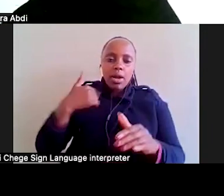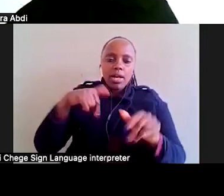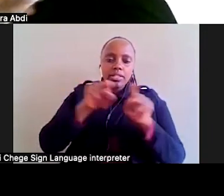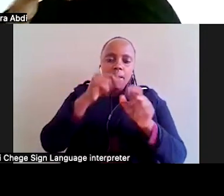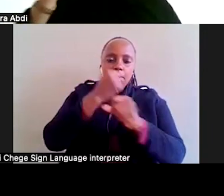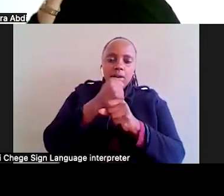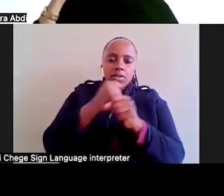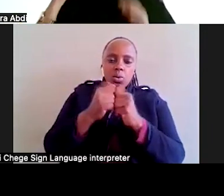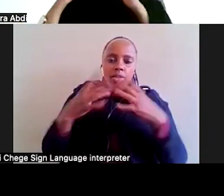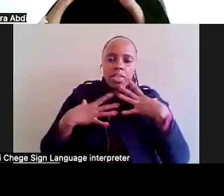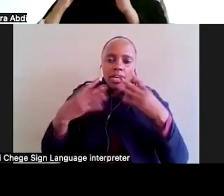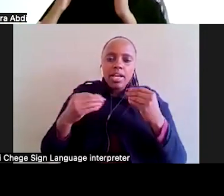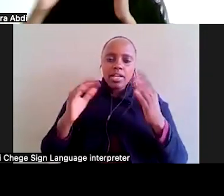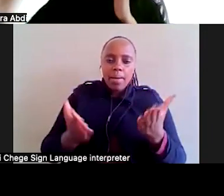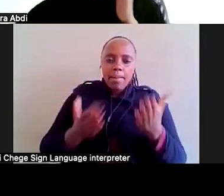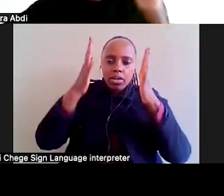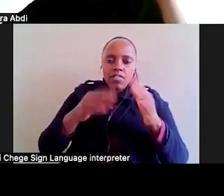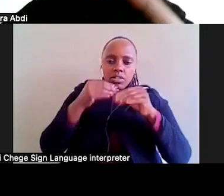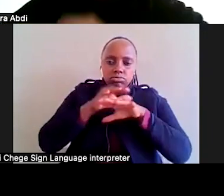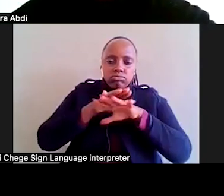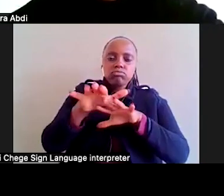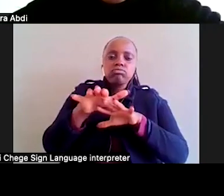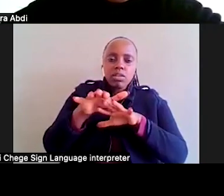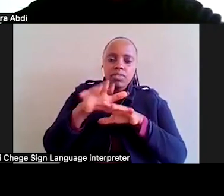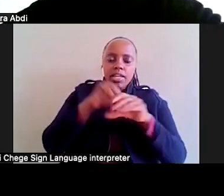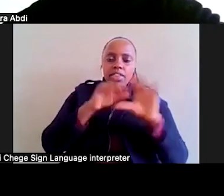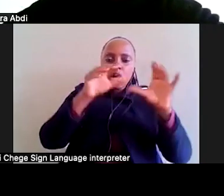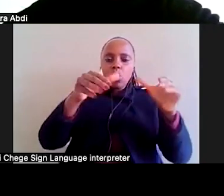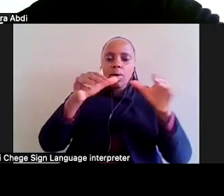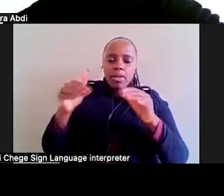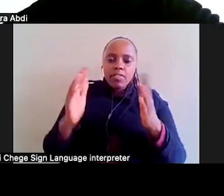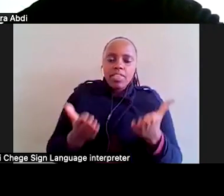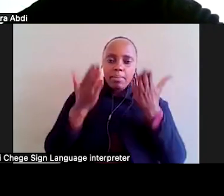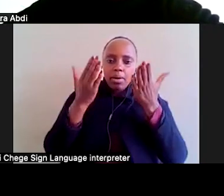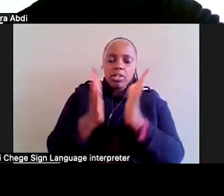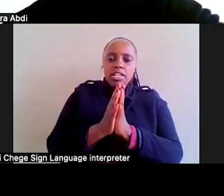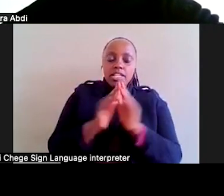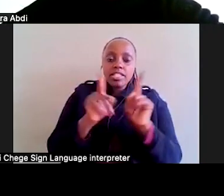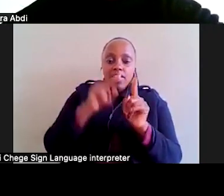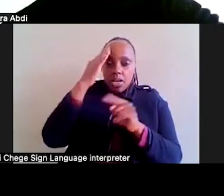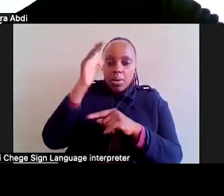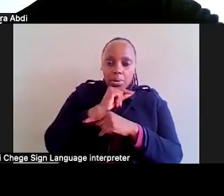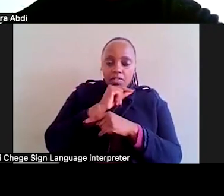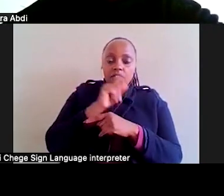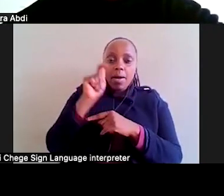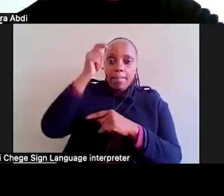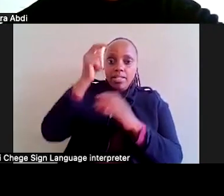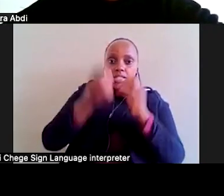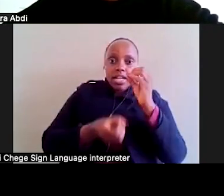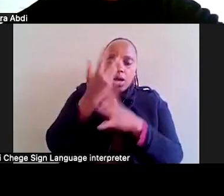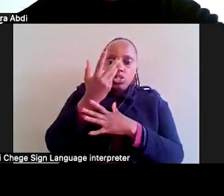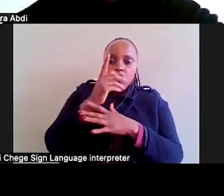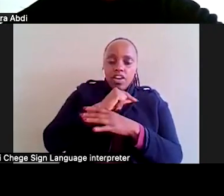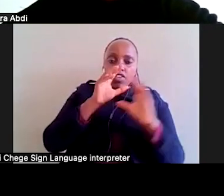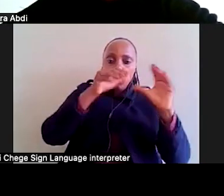health promoters to mainstream anti-FGM campaign in their community health promotion. As we know, in Kenya, our president launched the